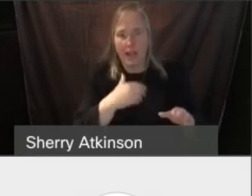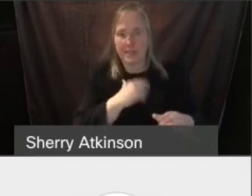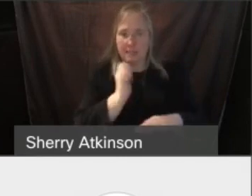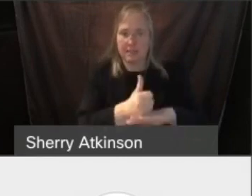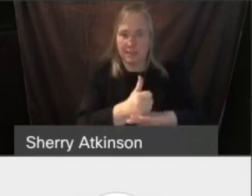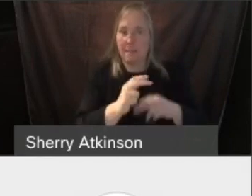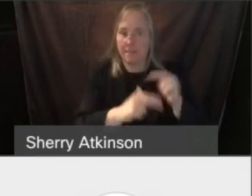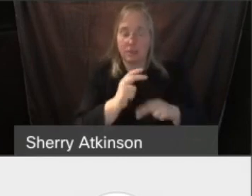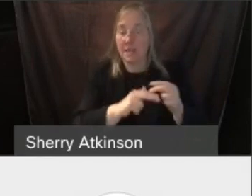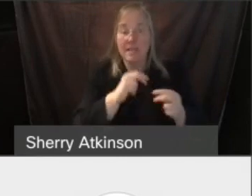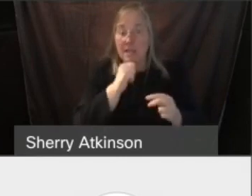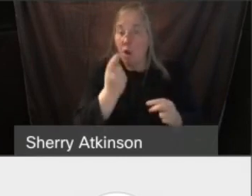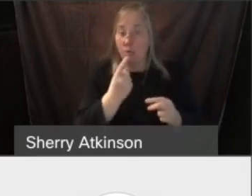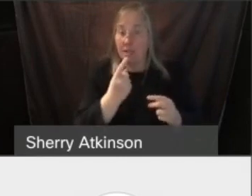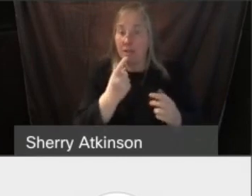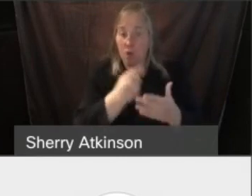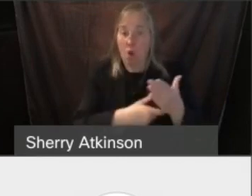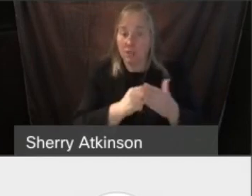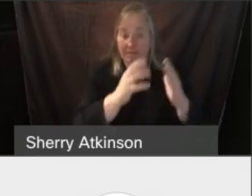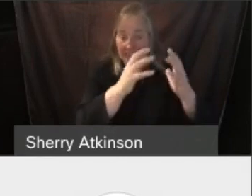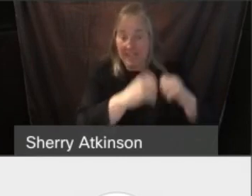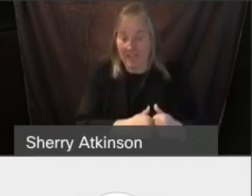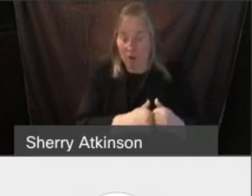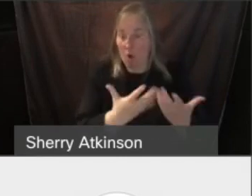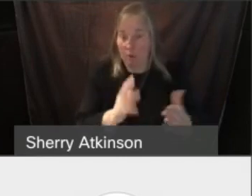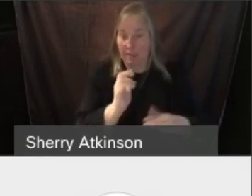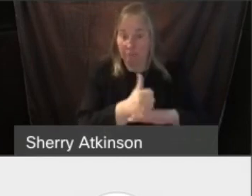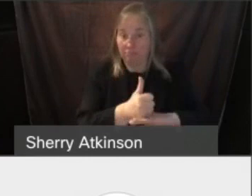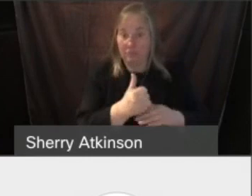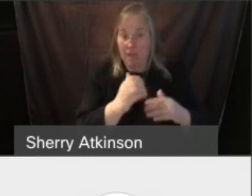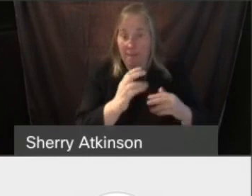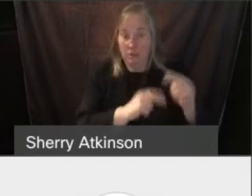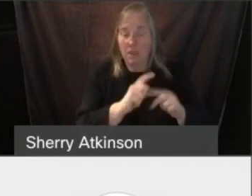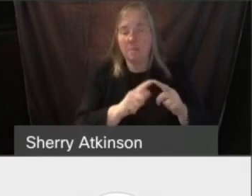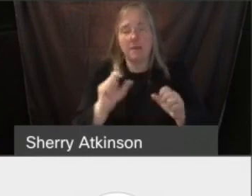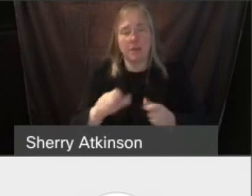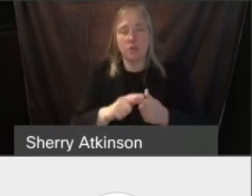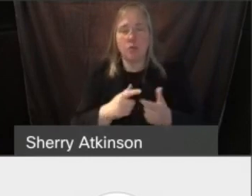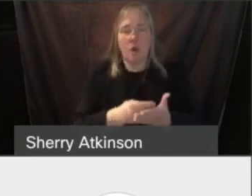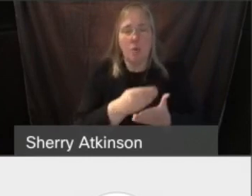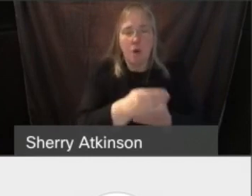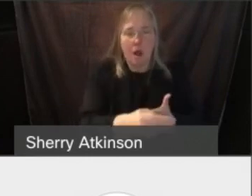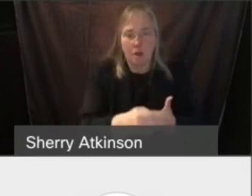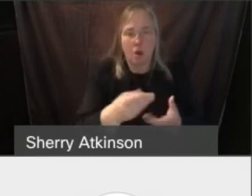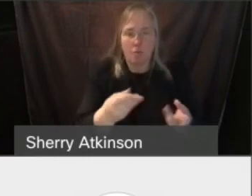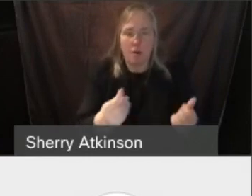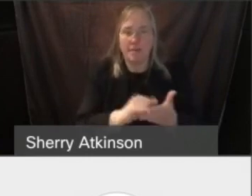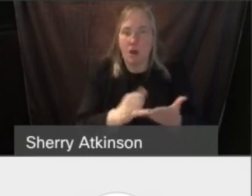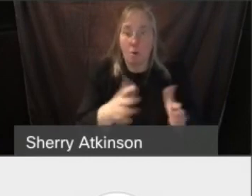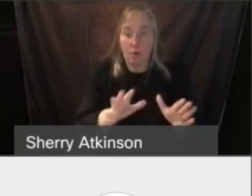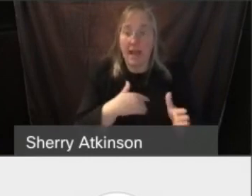just the cost of taking down existing buildings, but the ability to acquire a property that's already got existing operating,